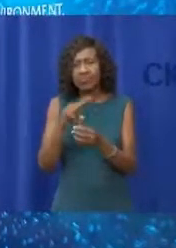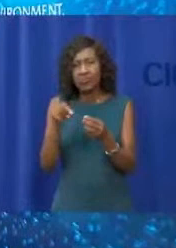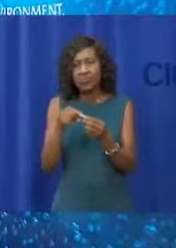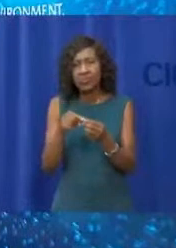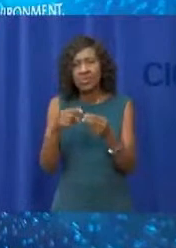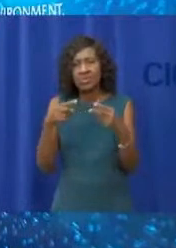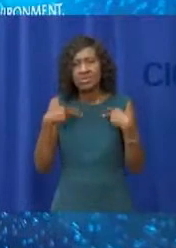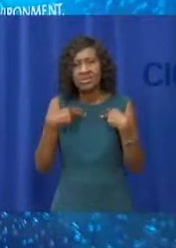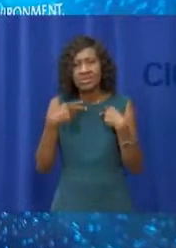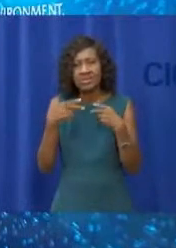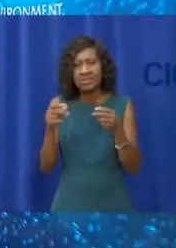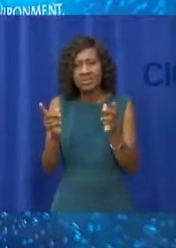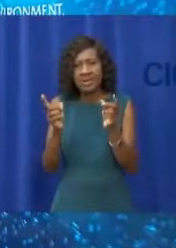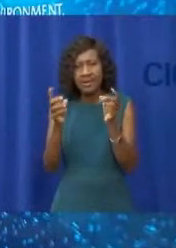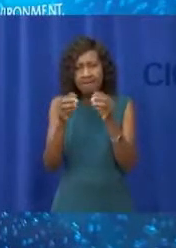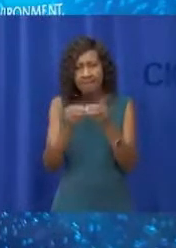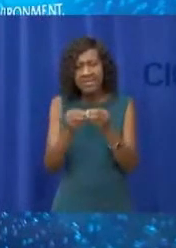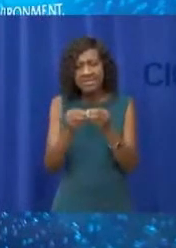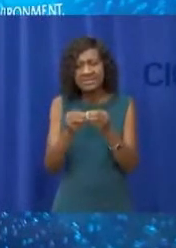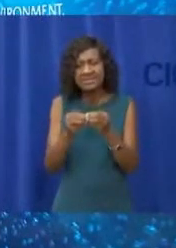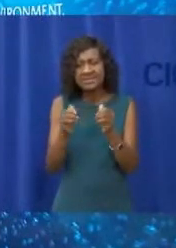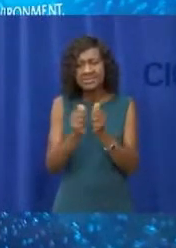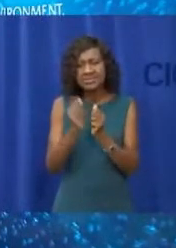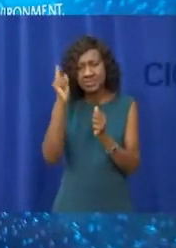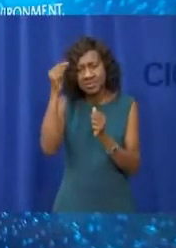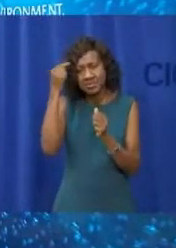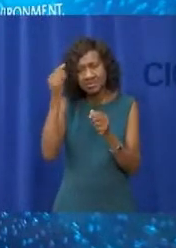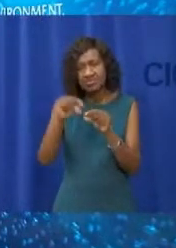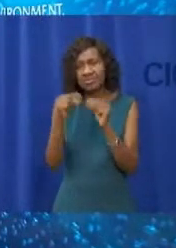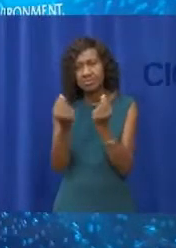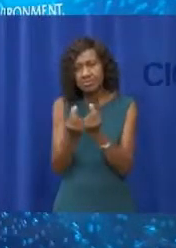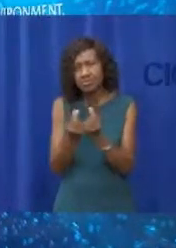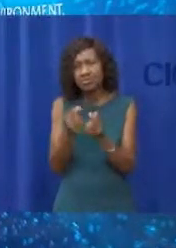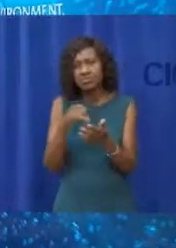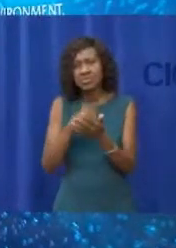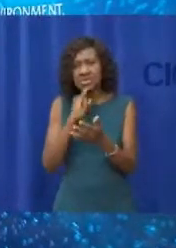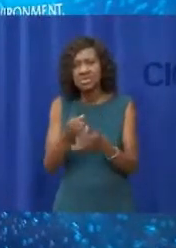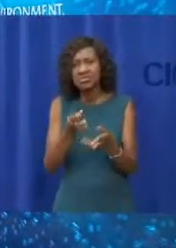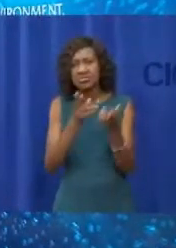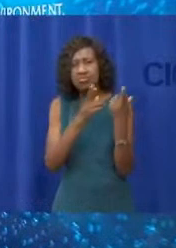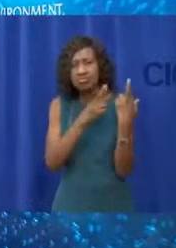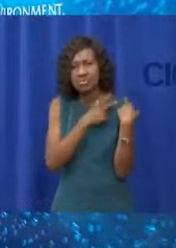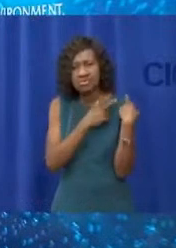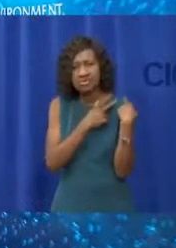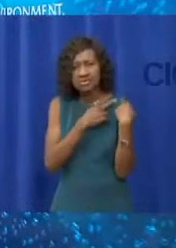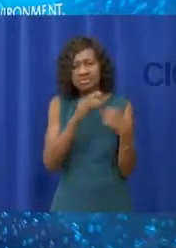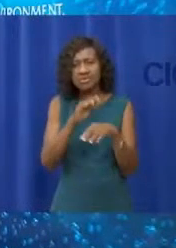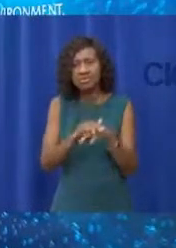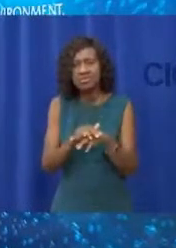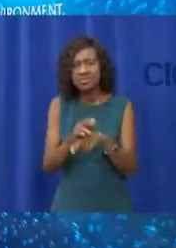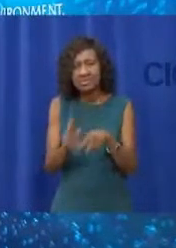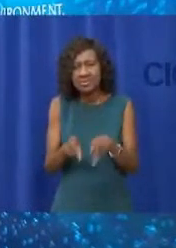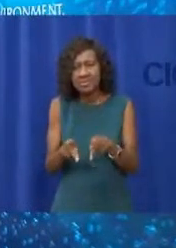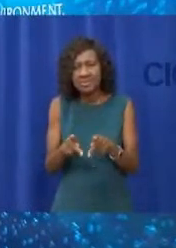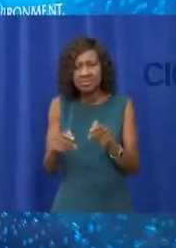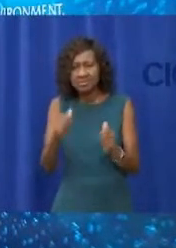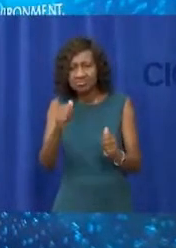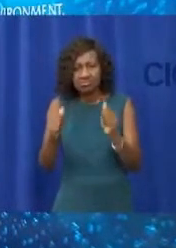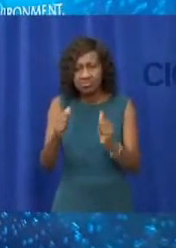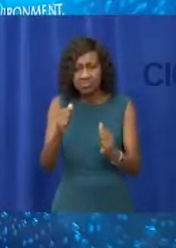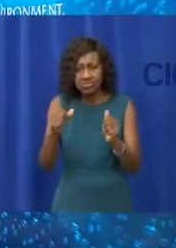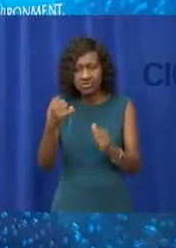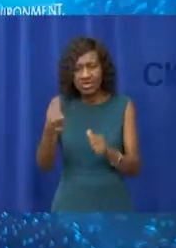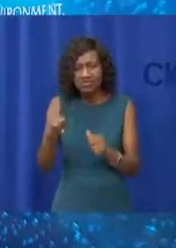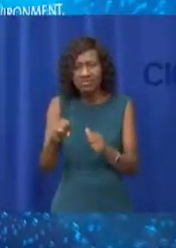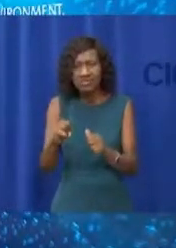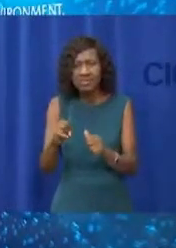report on a daily basis, and that will be managed as we go forward. I mean, it's a responsibility on the individuals driving not to be driving while